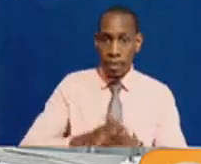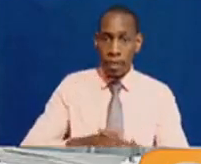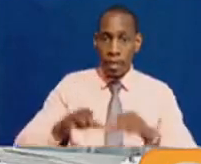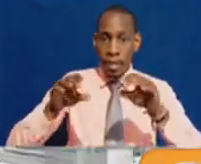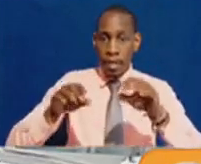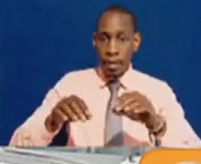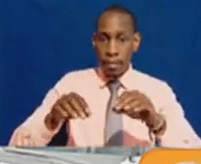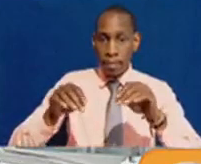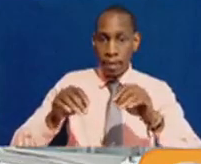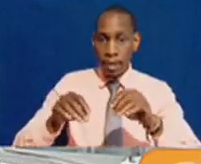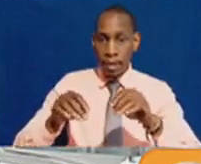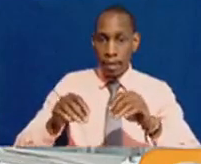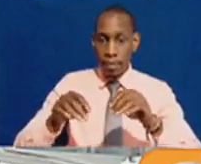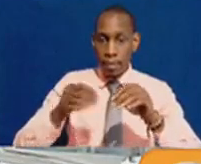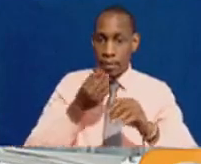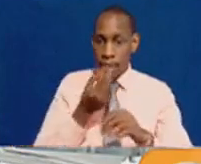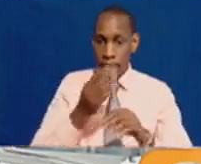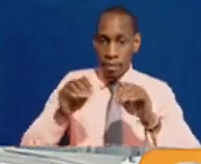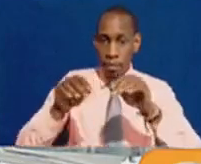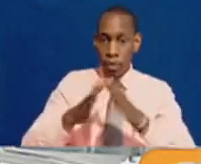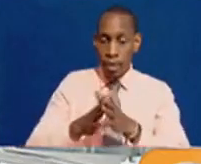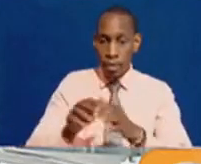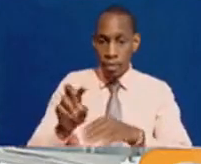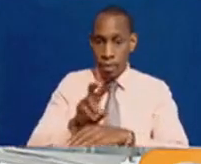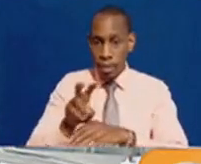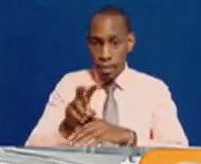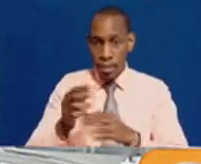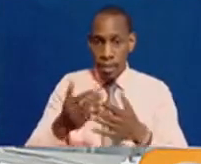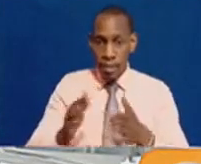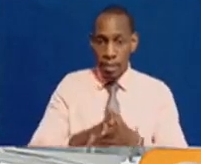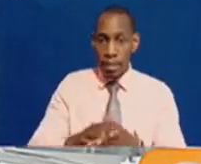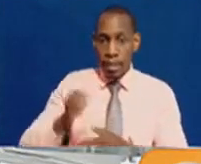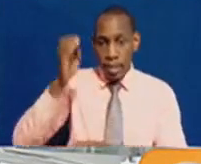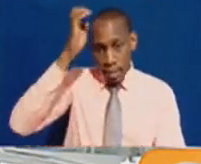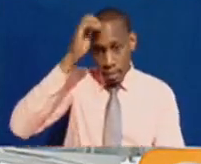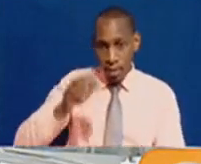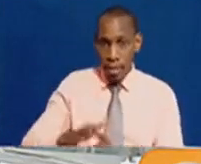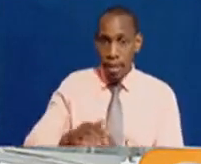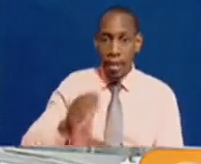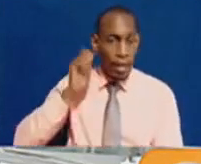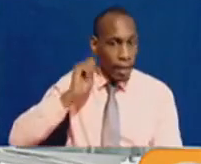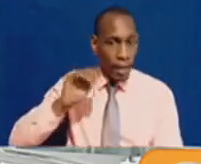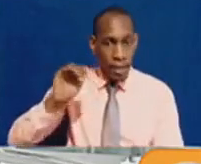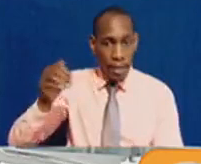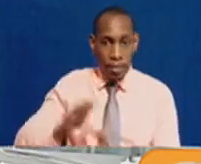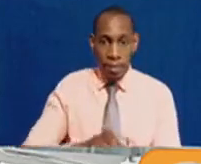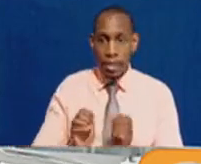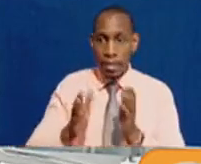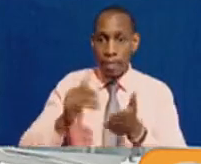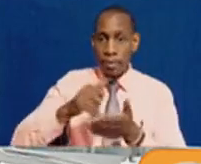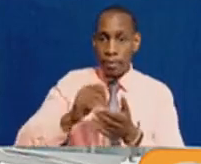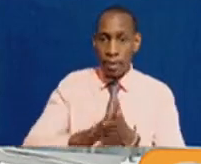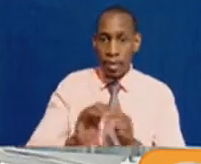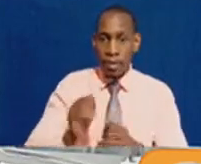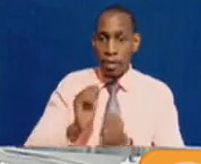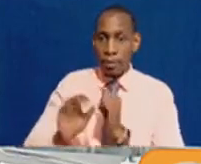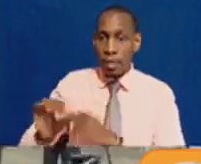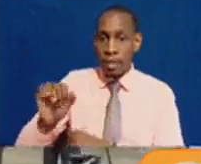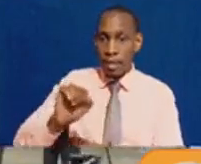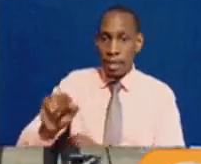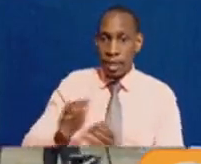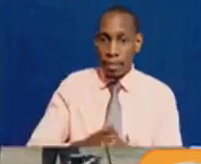quality monitoring sensors in Eldoret, Uasin Gishu County, and Kapsabet in Nandi County. The event, which was graced by the new Sports Cabinet